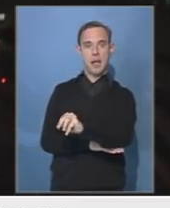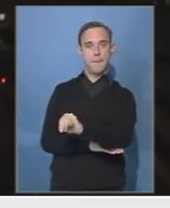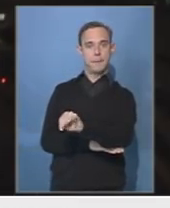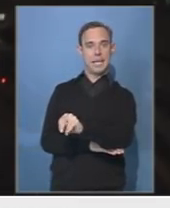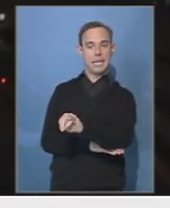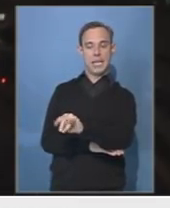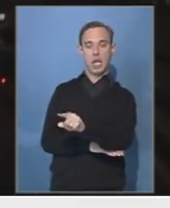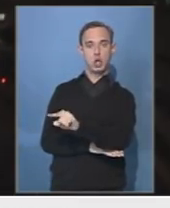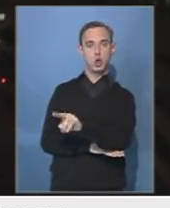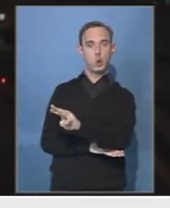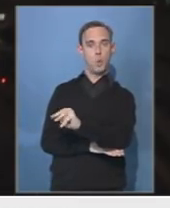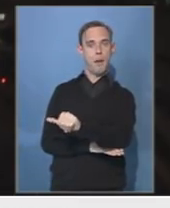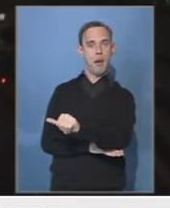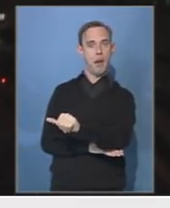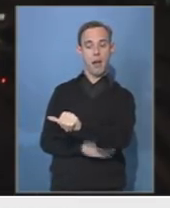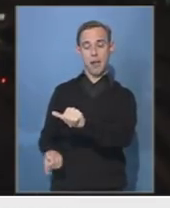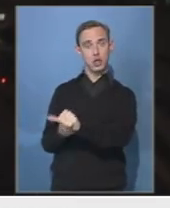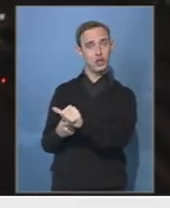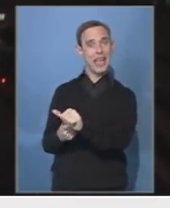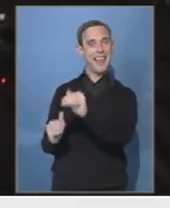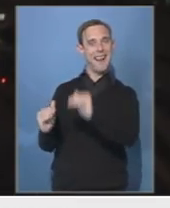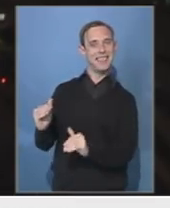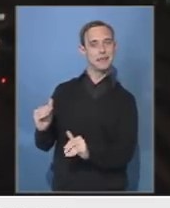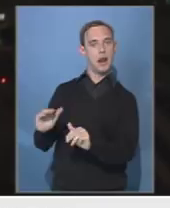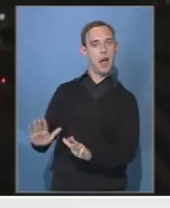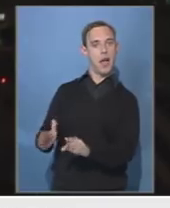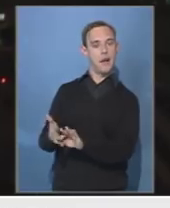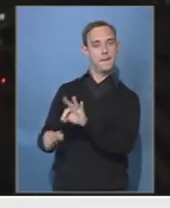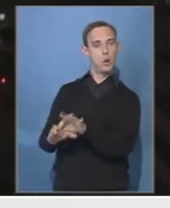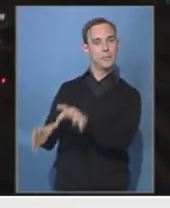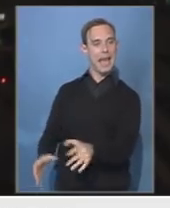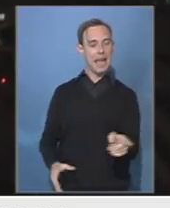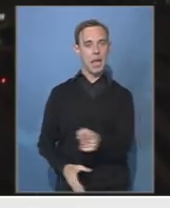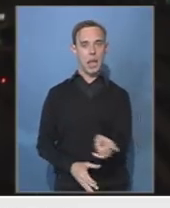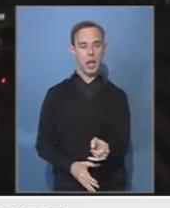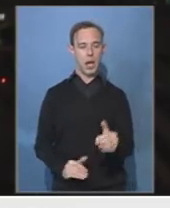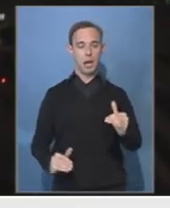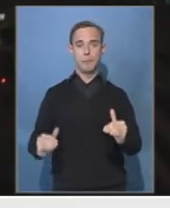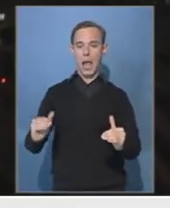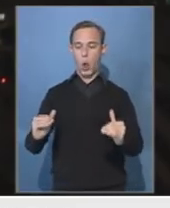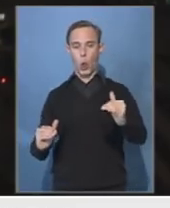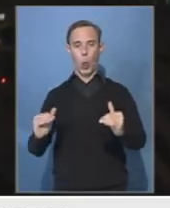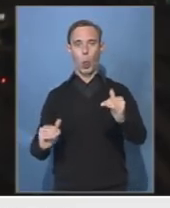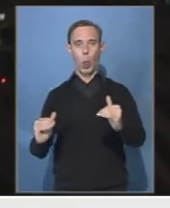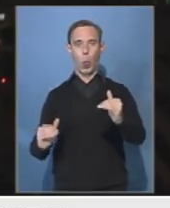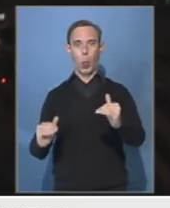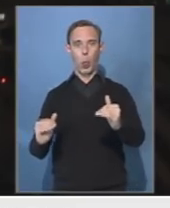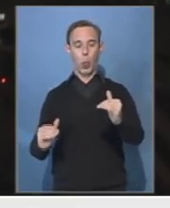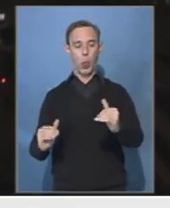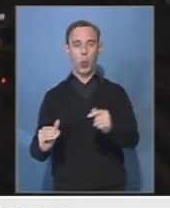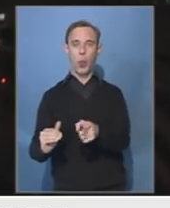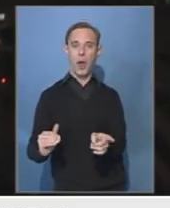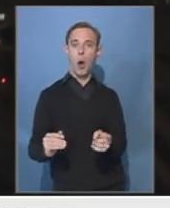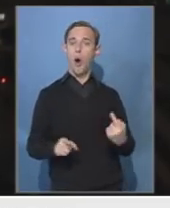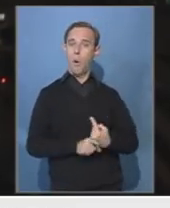to live with. They had their 3 main candidates, being Ace, Jesse, and Didi Mabuza, but then they were always happy to live with